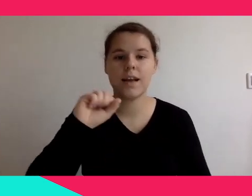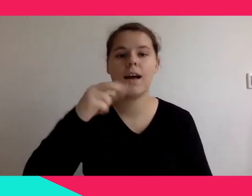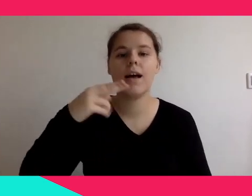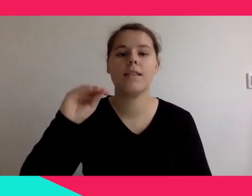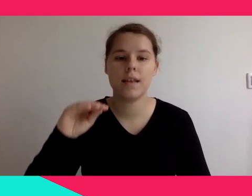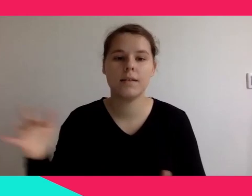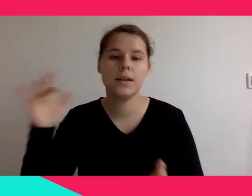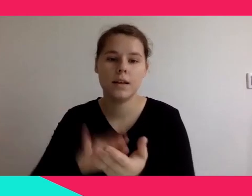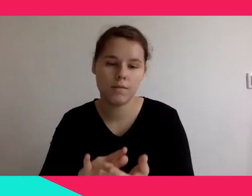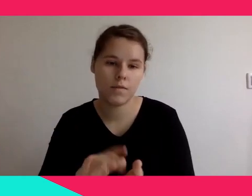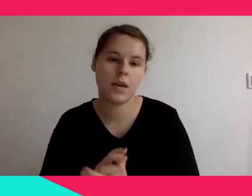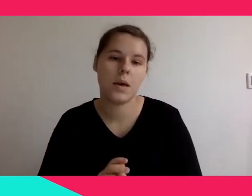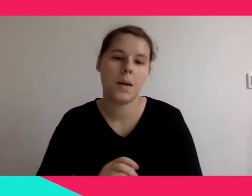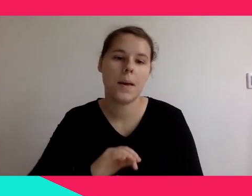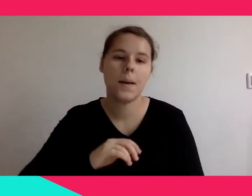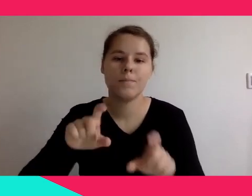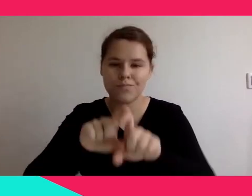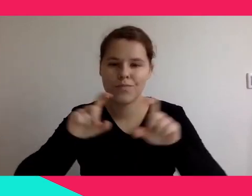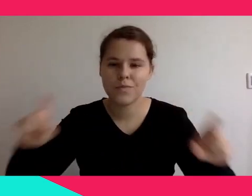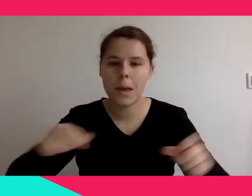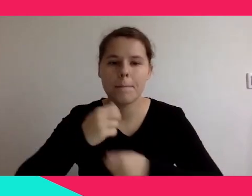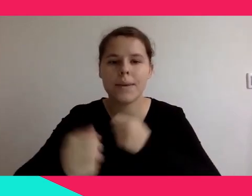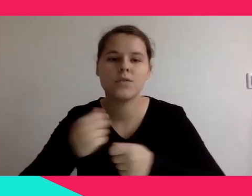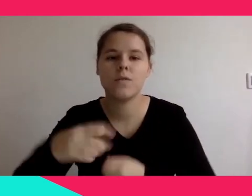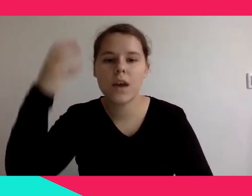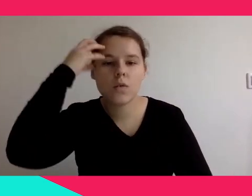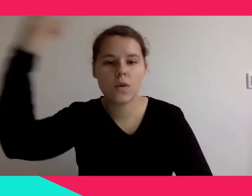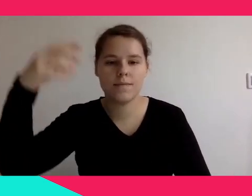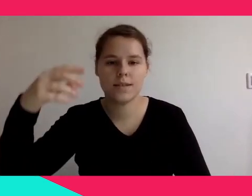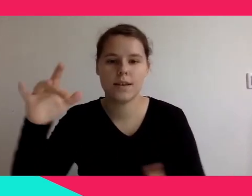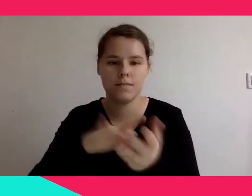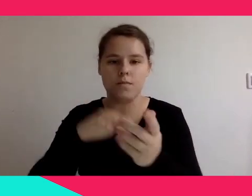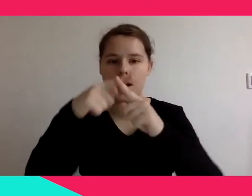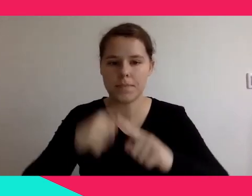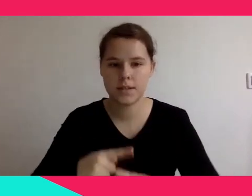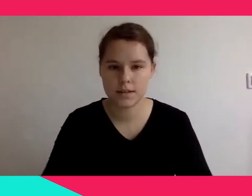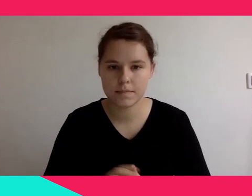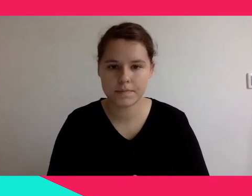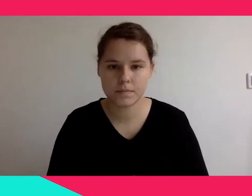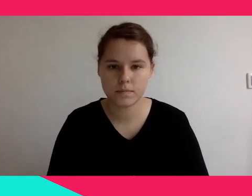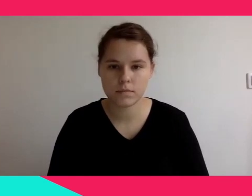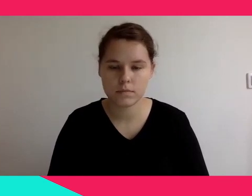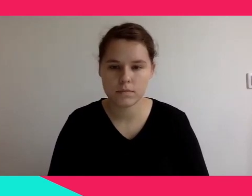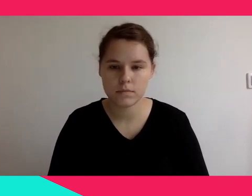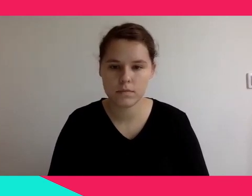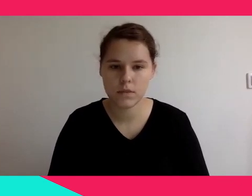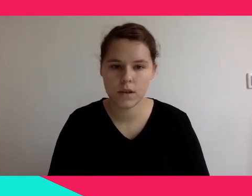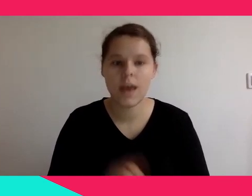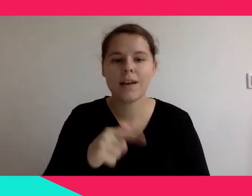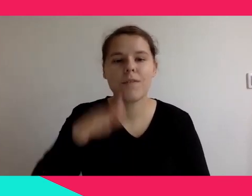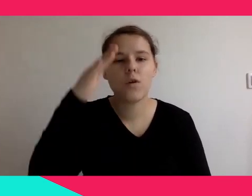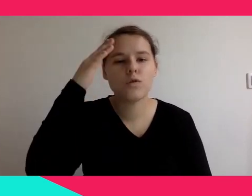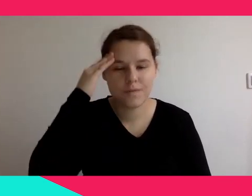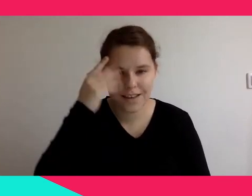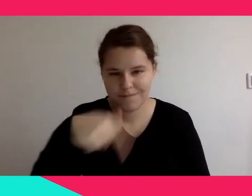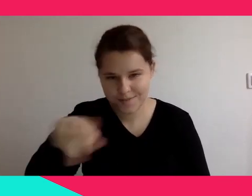niche sourcing projects. As you already heard from Marette, Lizzy was also an inspiration for her work at the